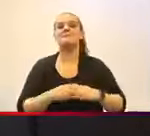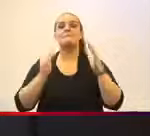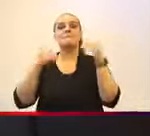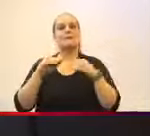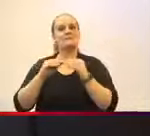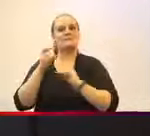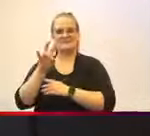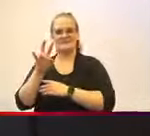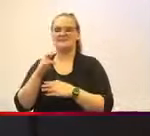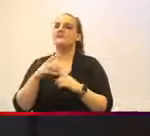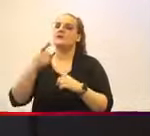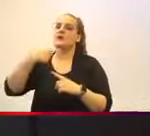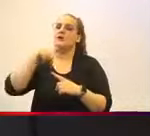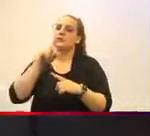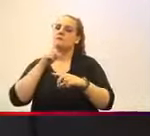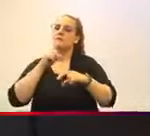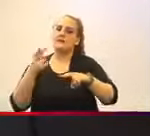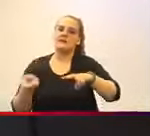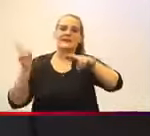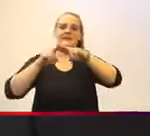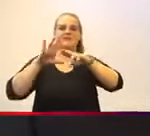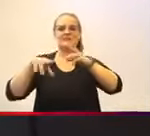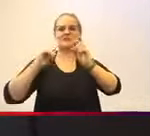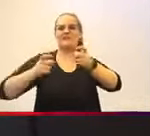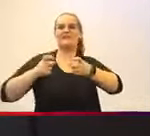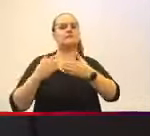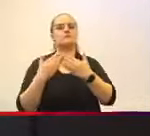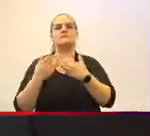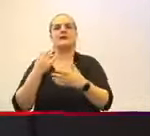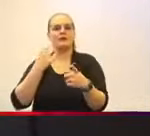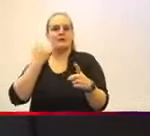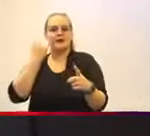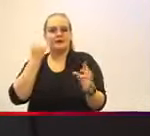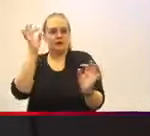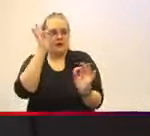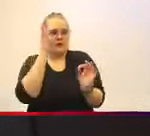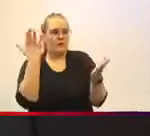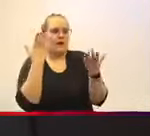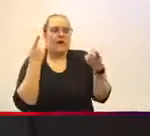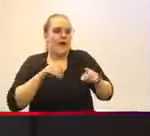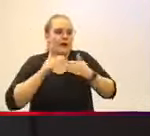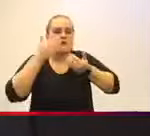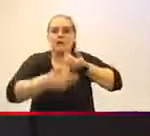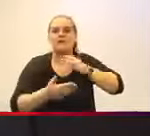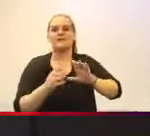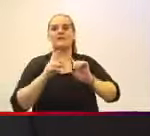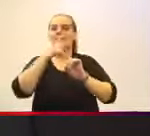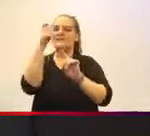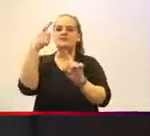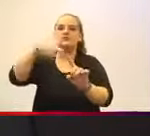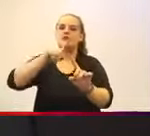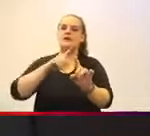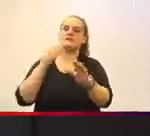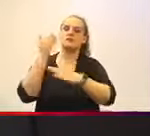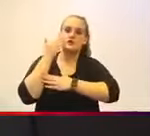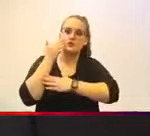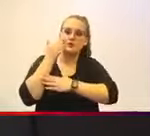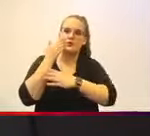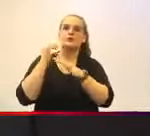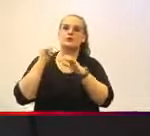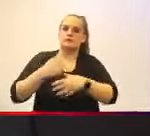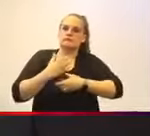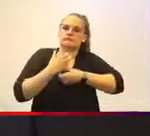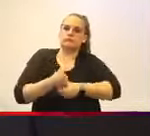when everything was uncertain because you were certain of our young people and you were certain of Inside Out. Number